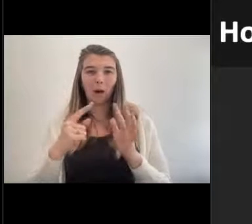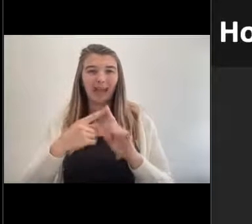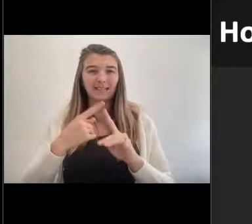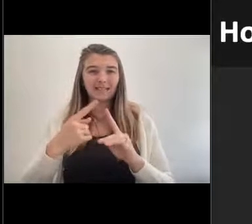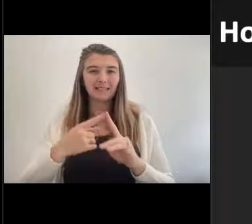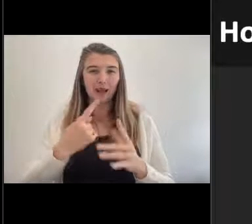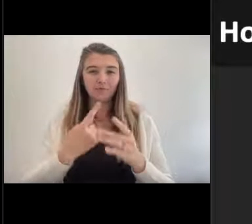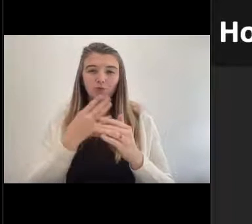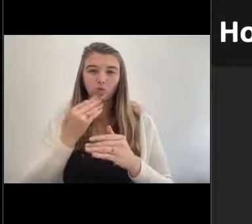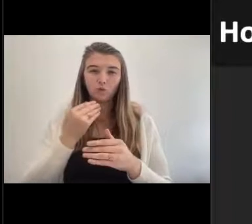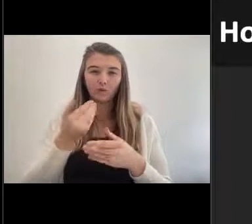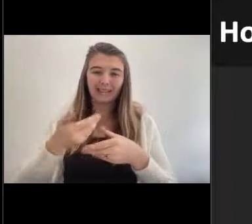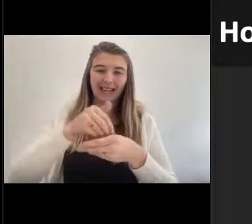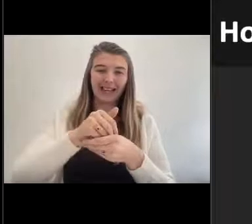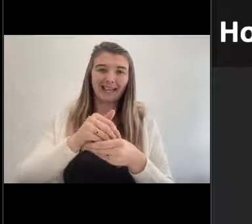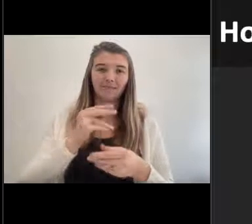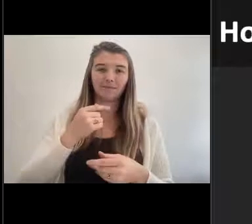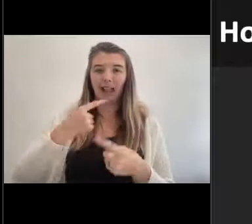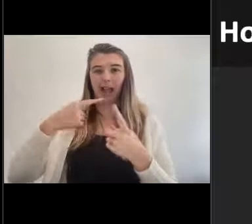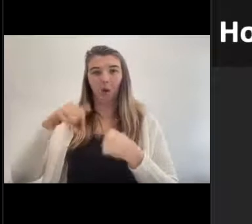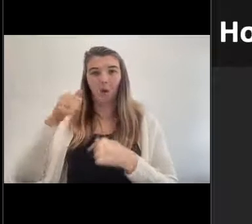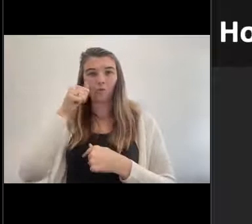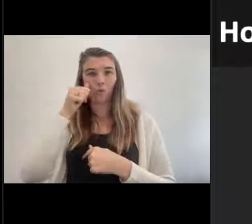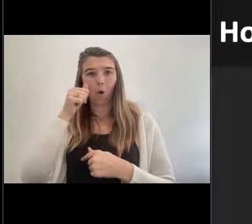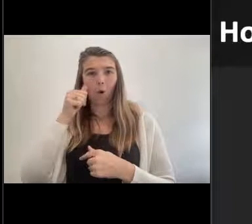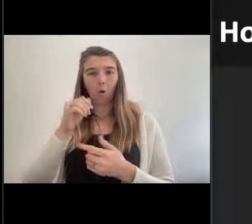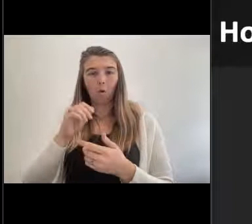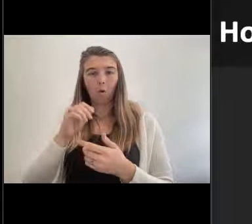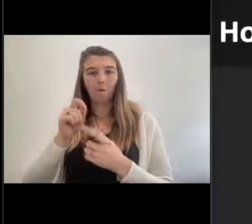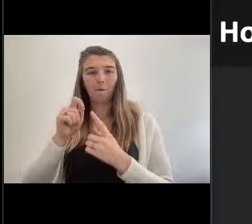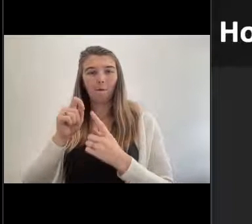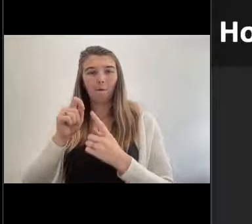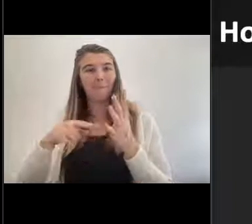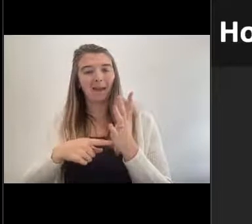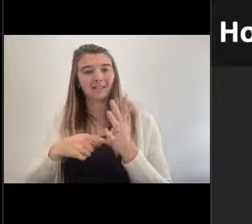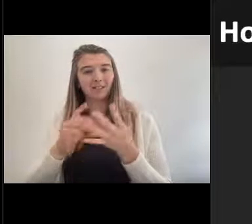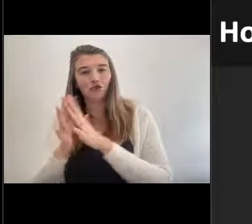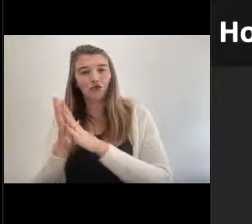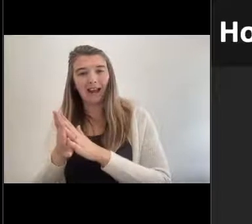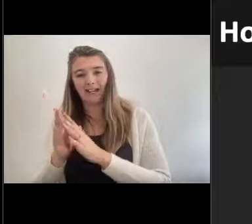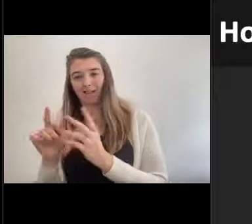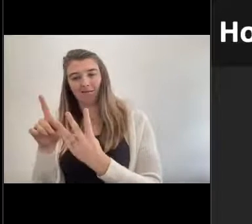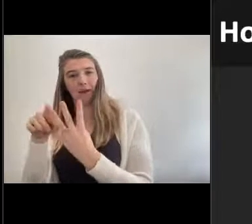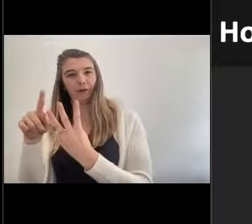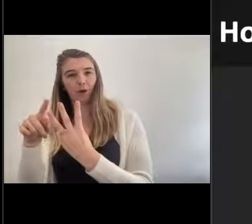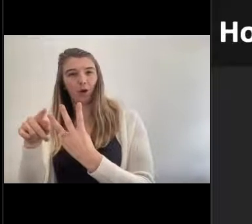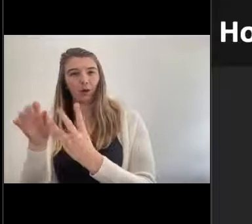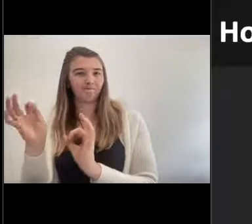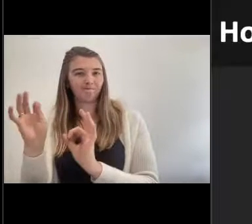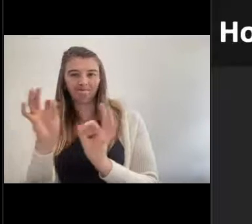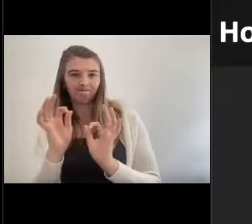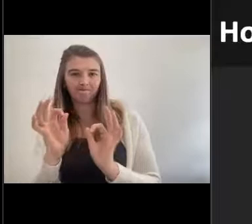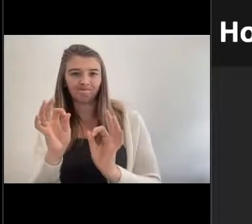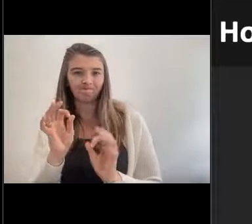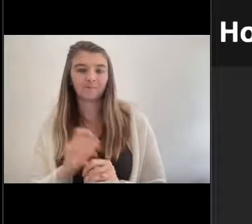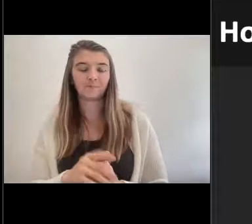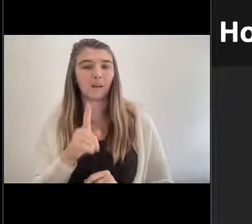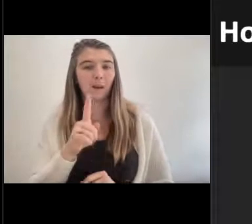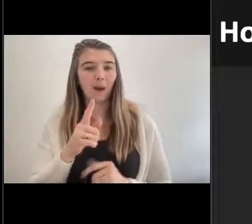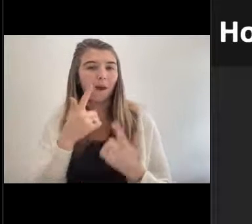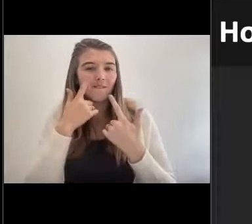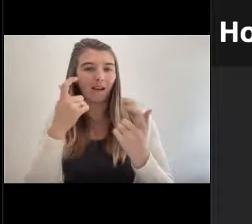known terrestrial PET degrader, Ideonella. But what we do find is a really huge number of oxidases and